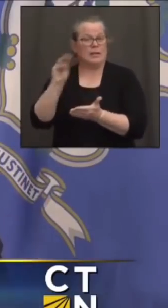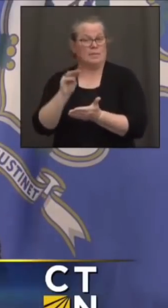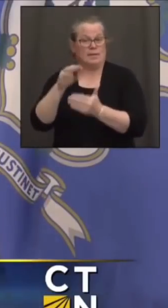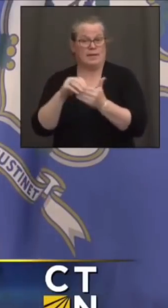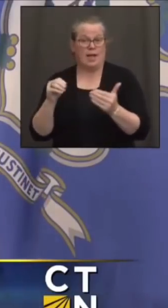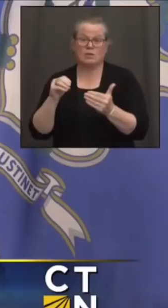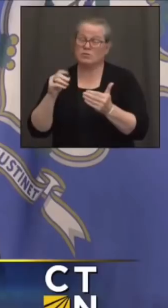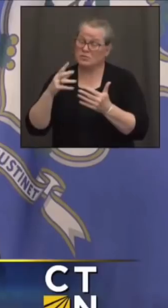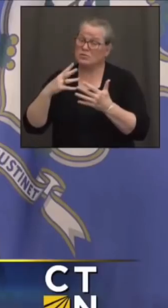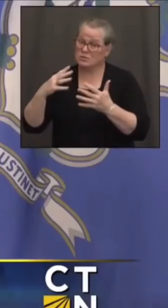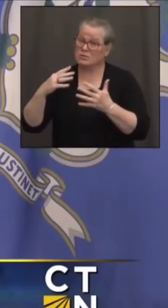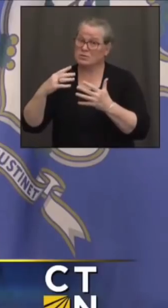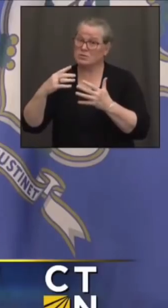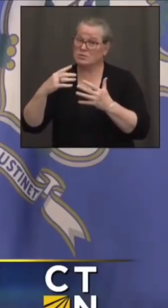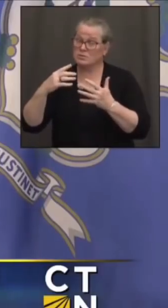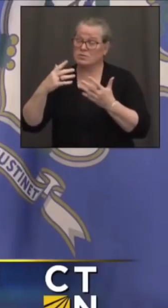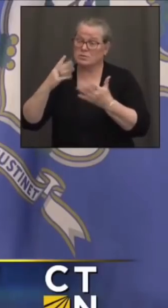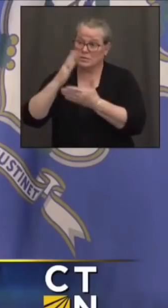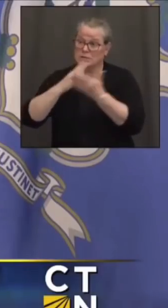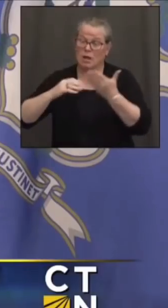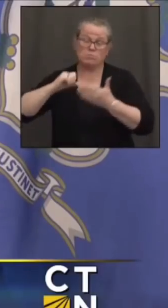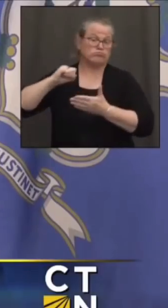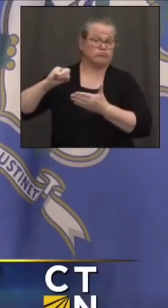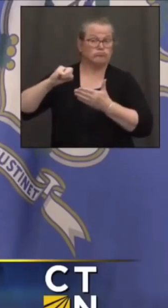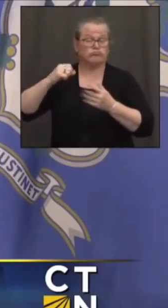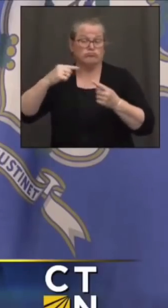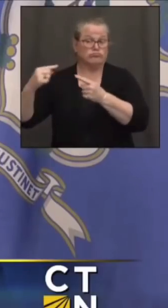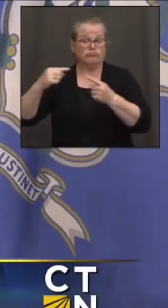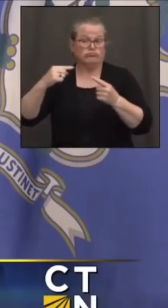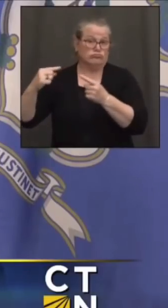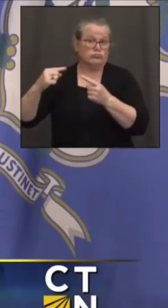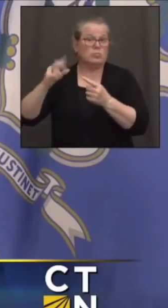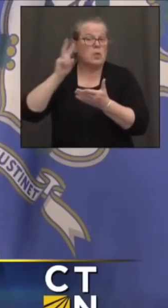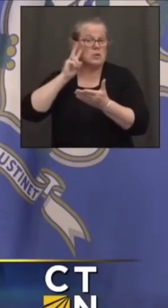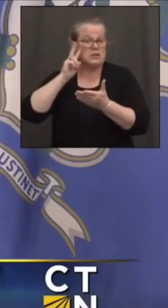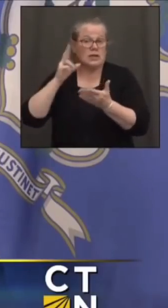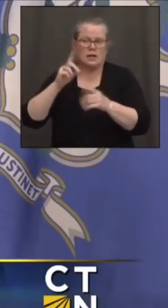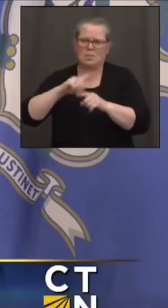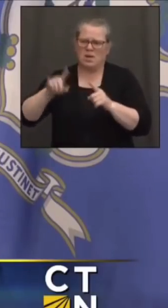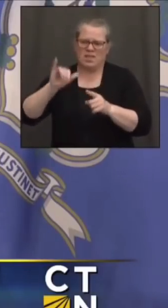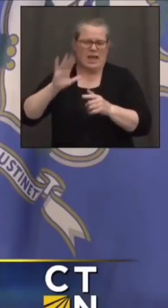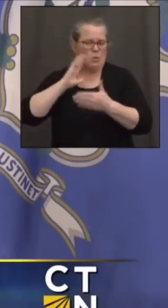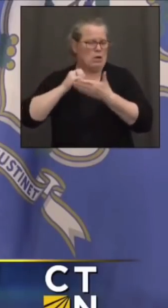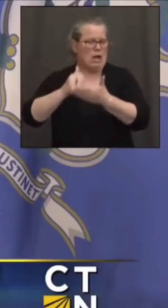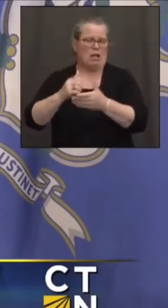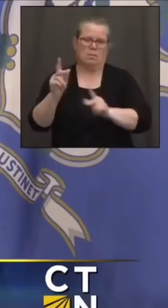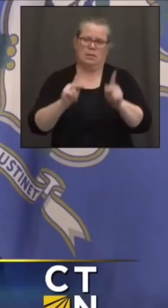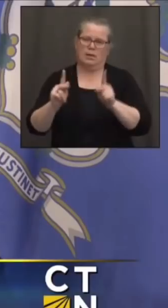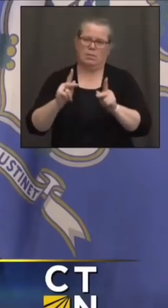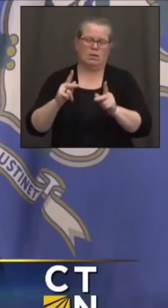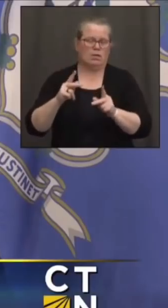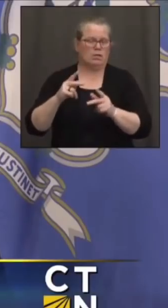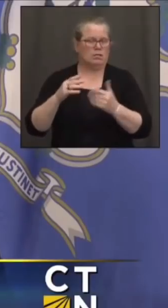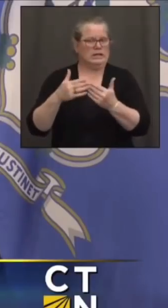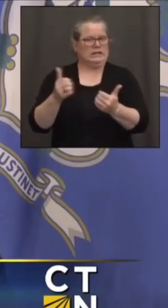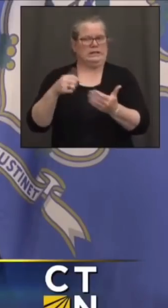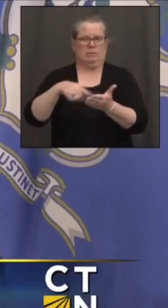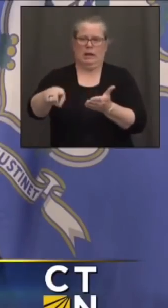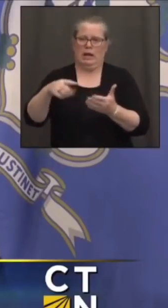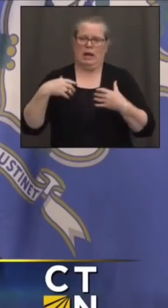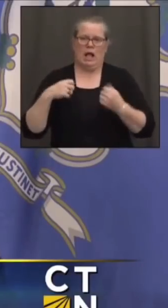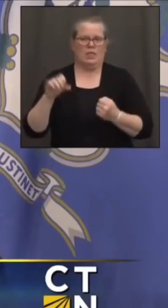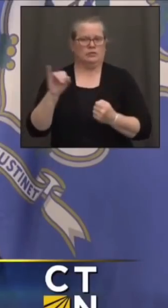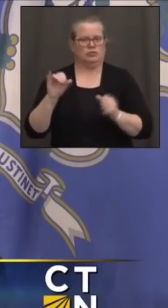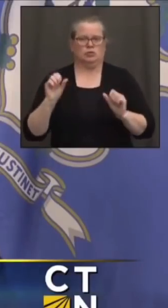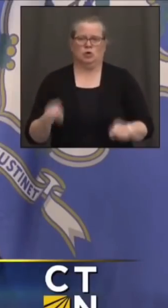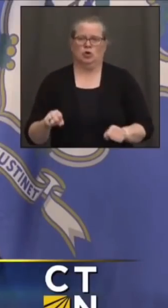pushback on that, so we'll see where it comes, but it really would make healthcare so much more affordable for people who otherwise can't afford it.